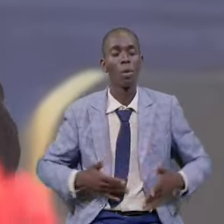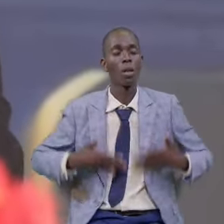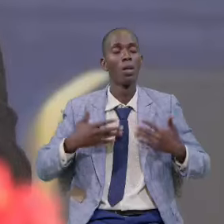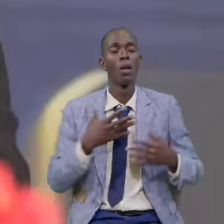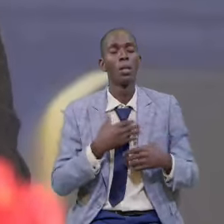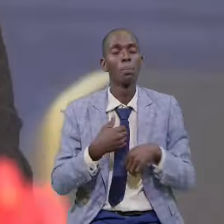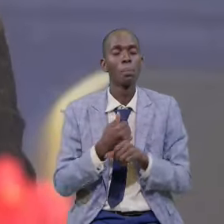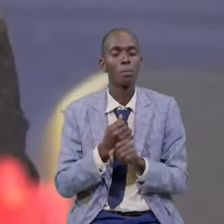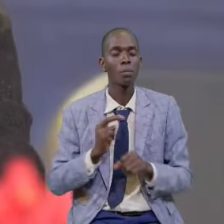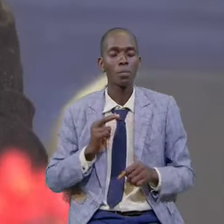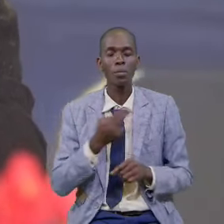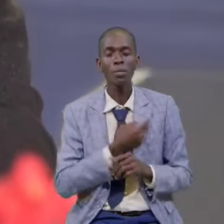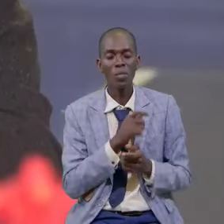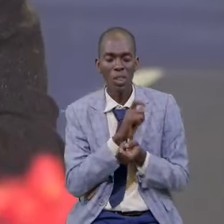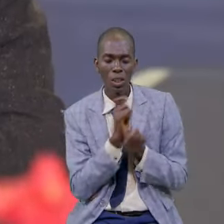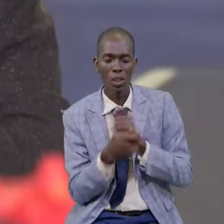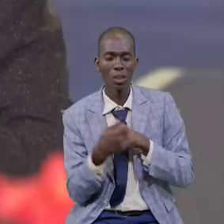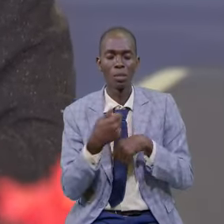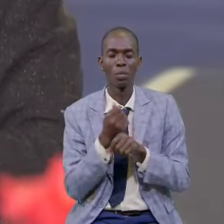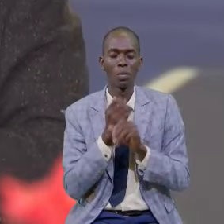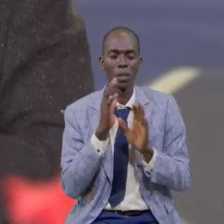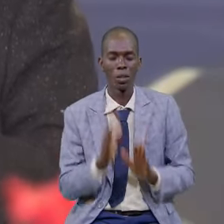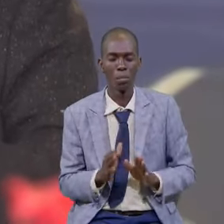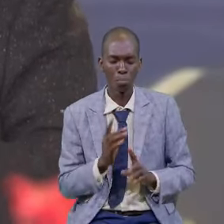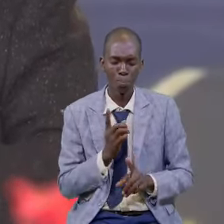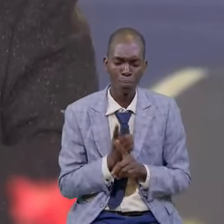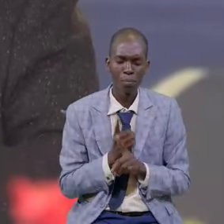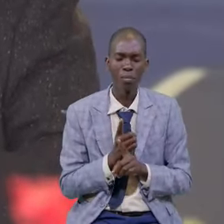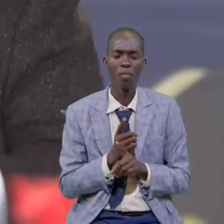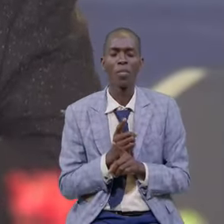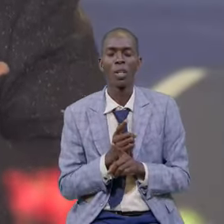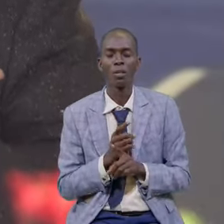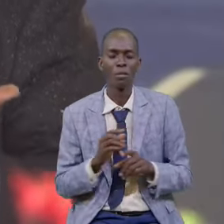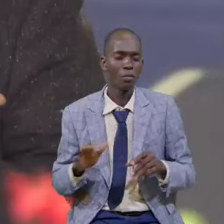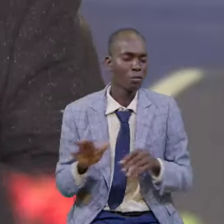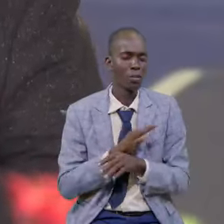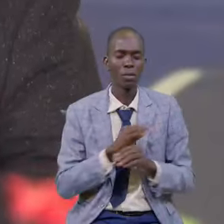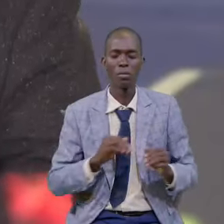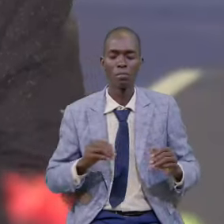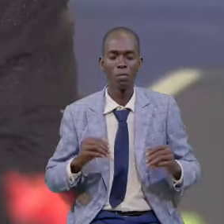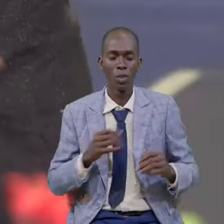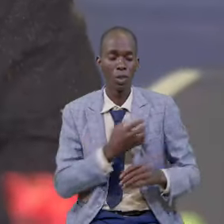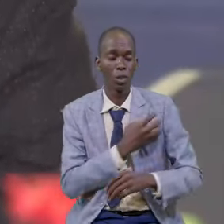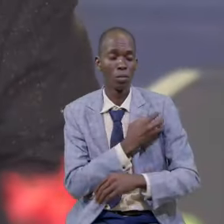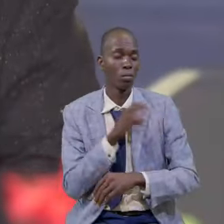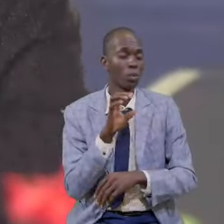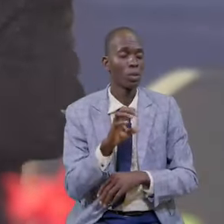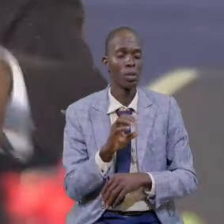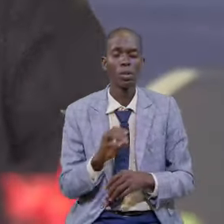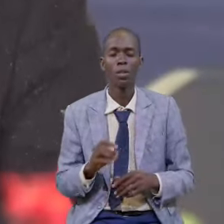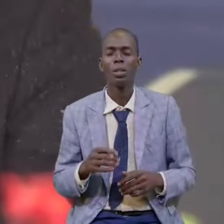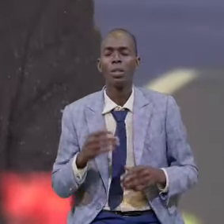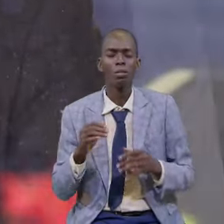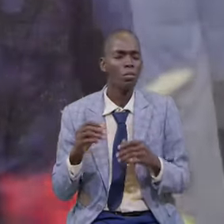change makers, appropriate, equipped, energized, empowered for